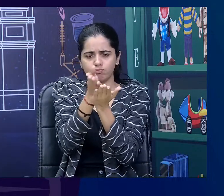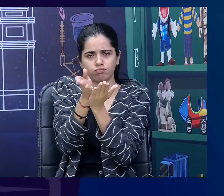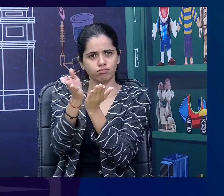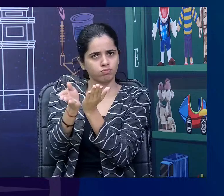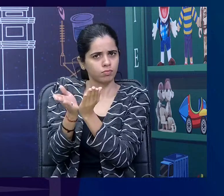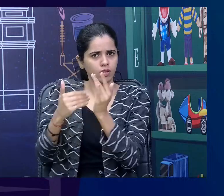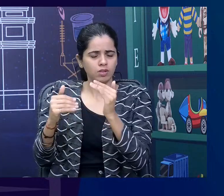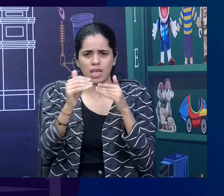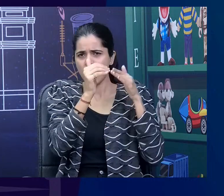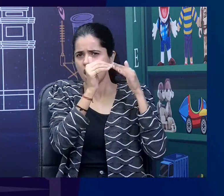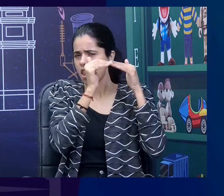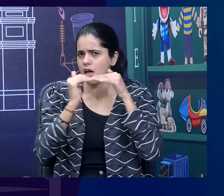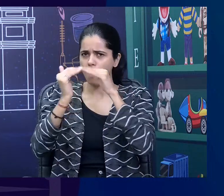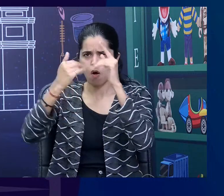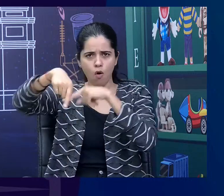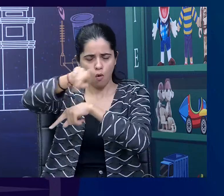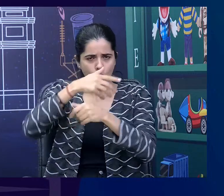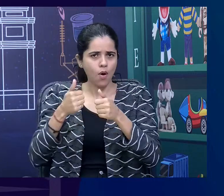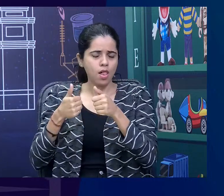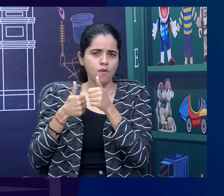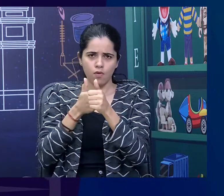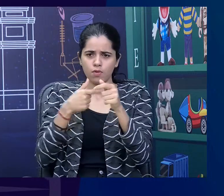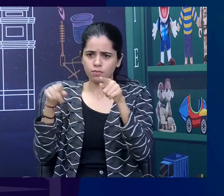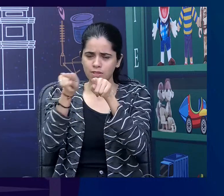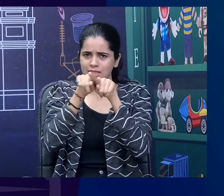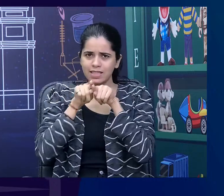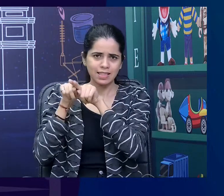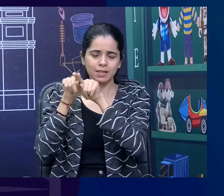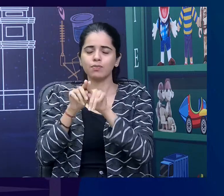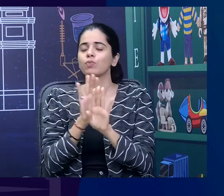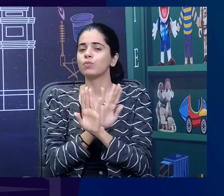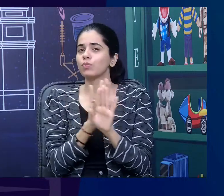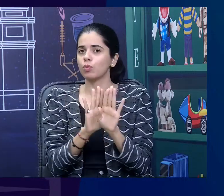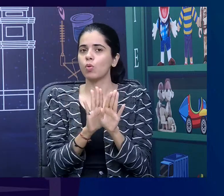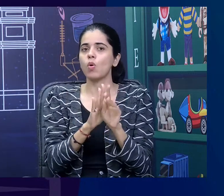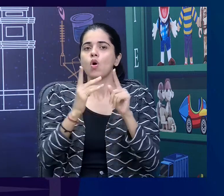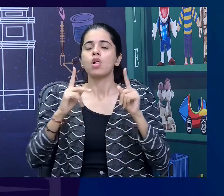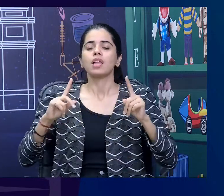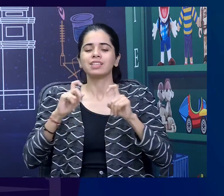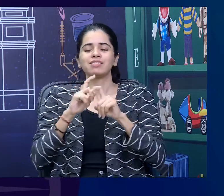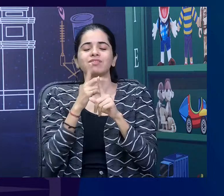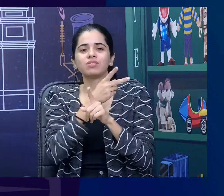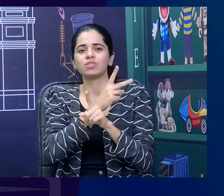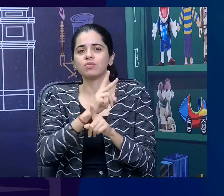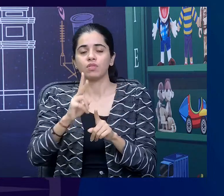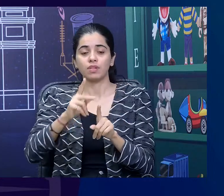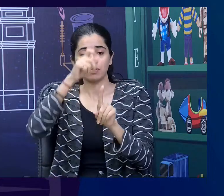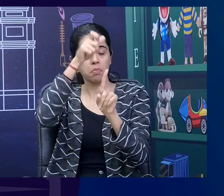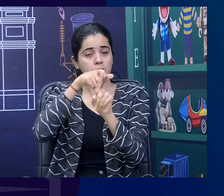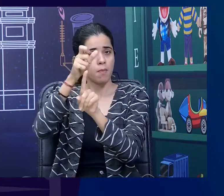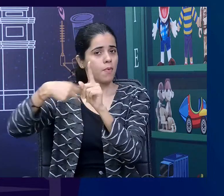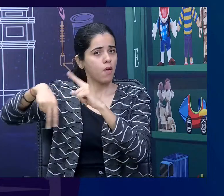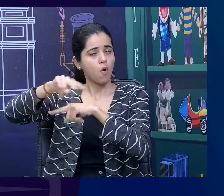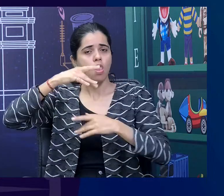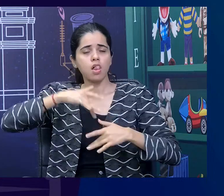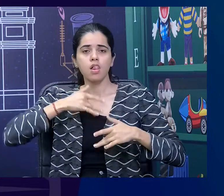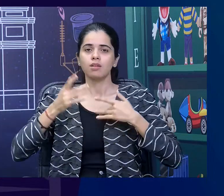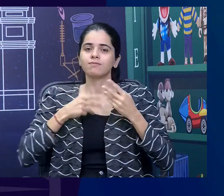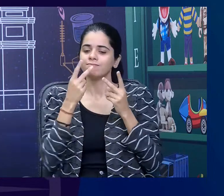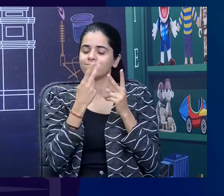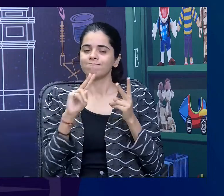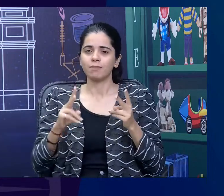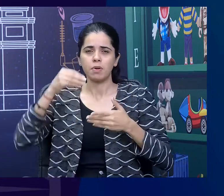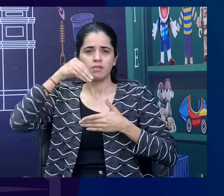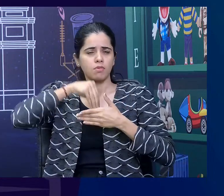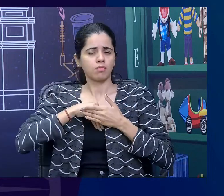have a standardized content for everybody. So you have content which differs in complexity, which suits the interest of many children, and